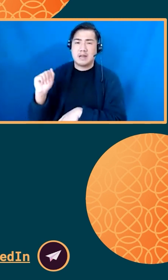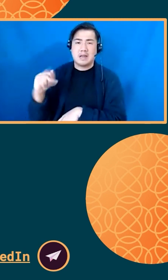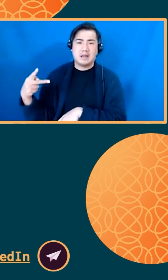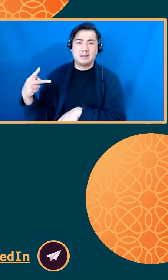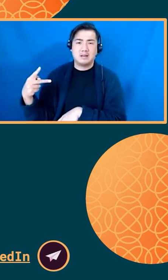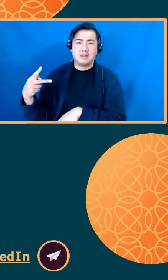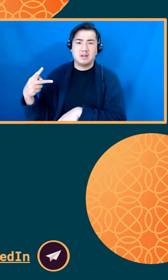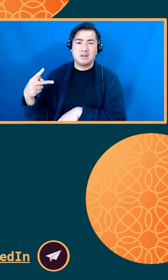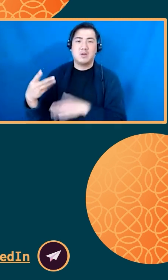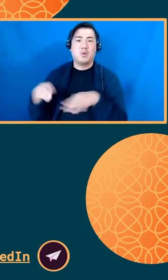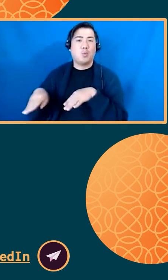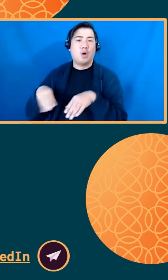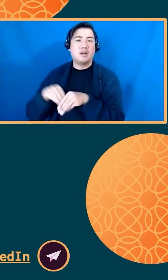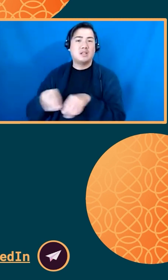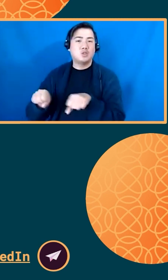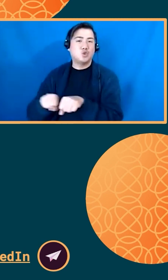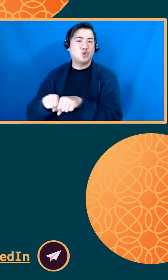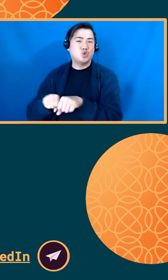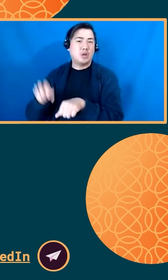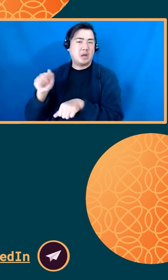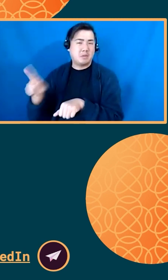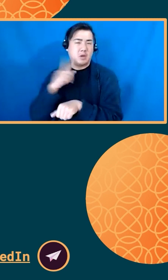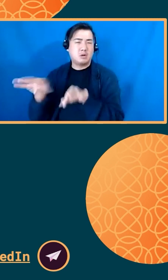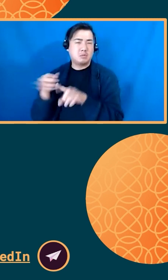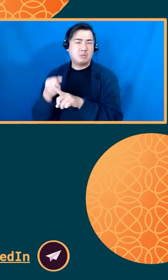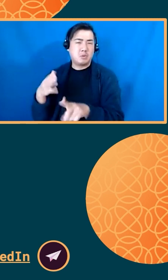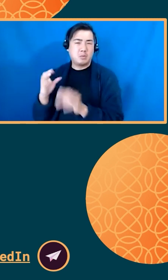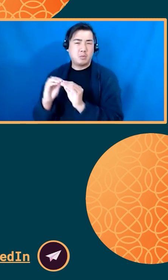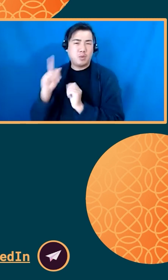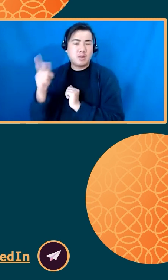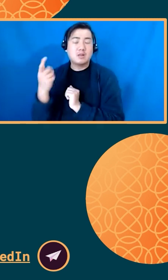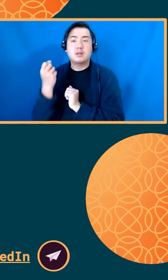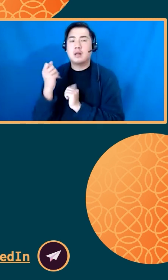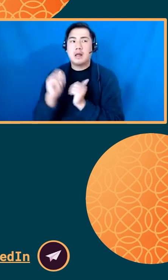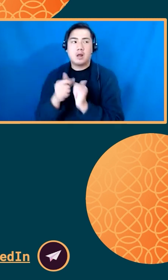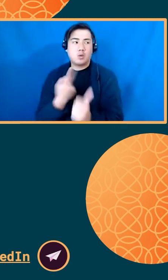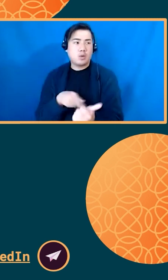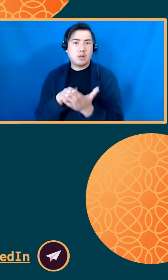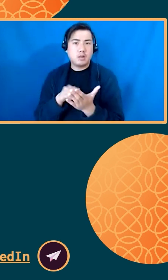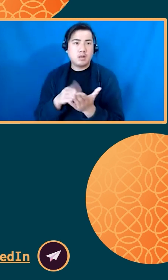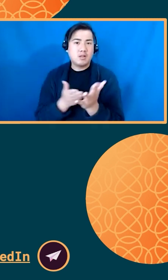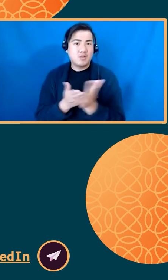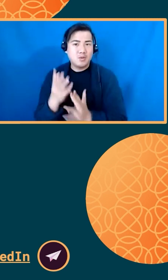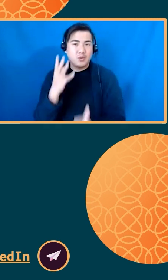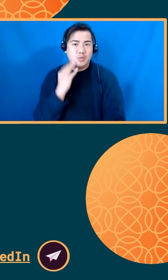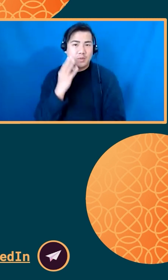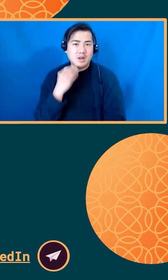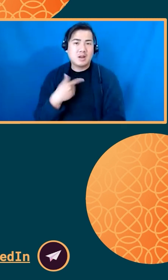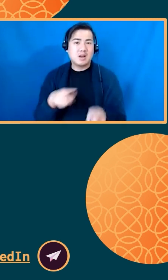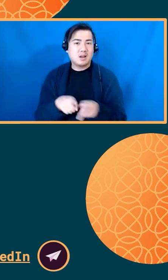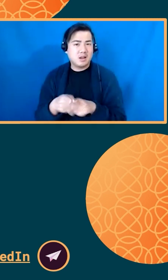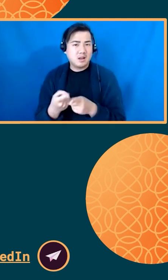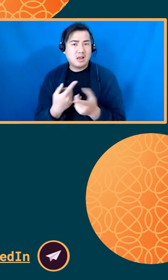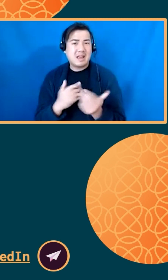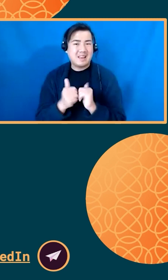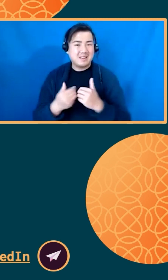wait for you all to learn what Micah means by that, revolutionizing how we learn through experience and fostering